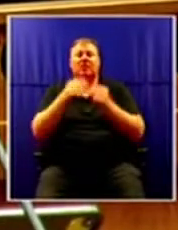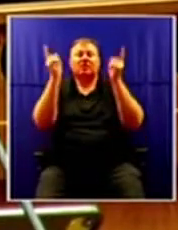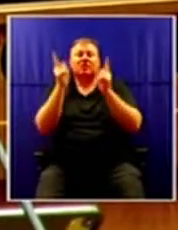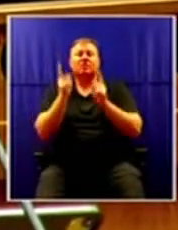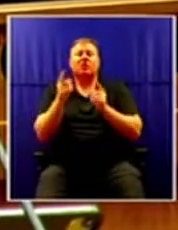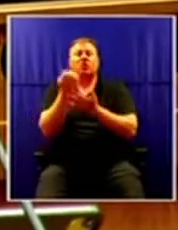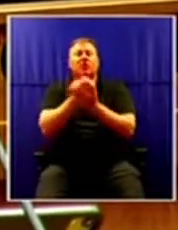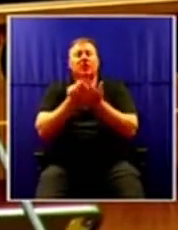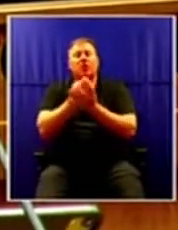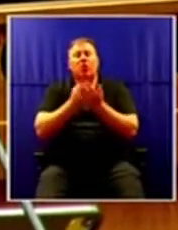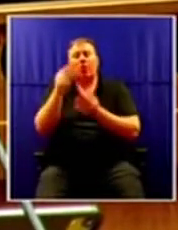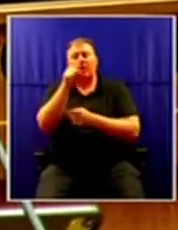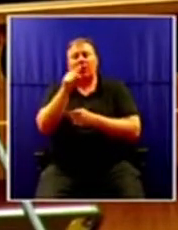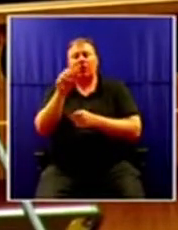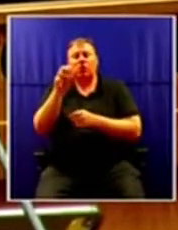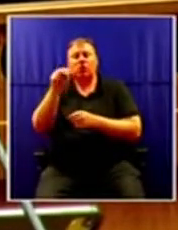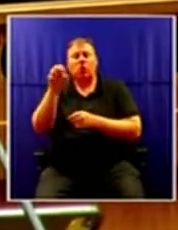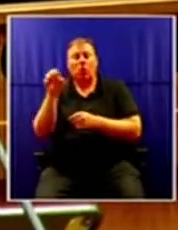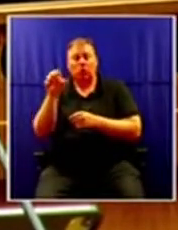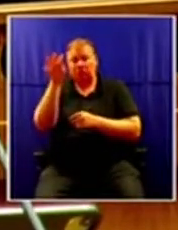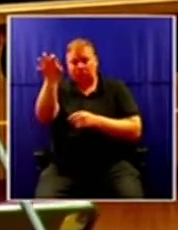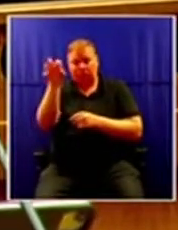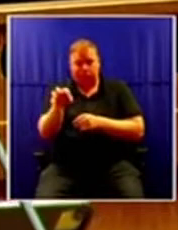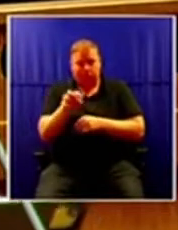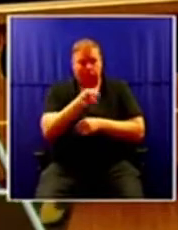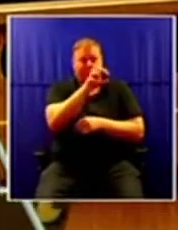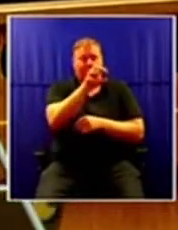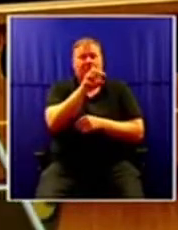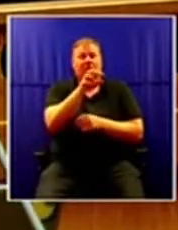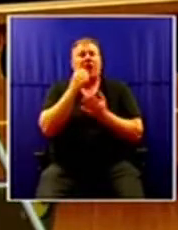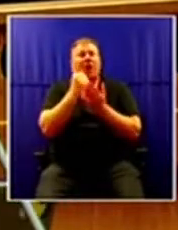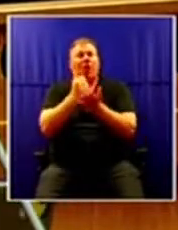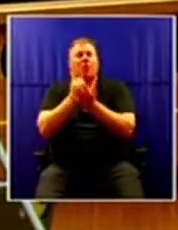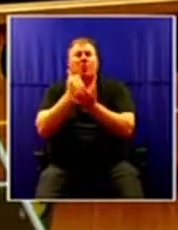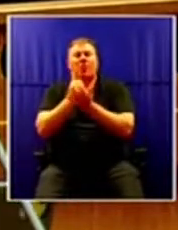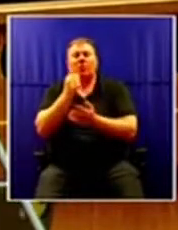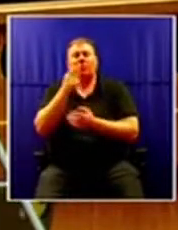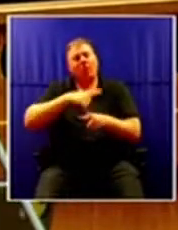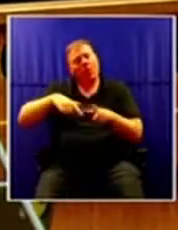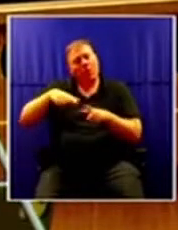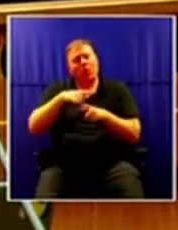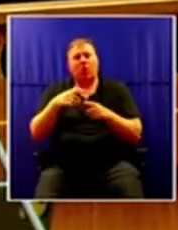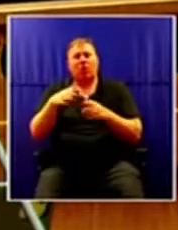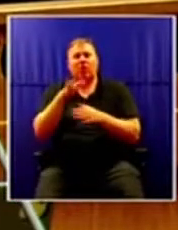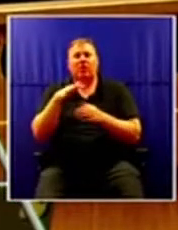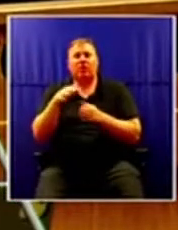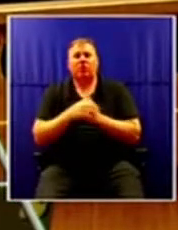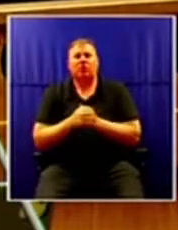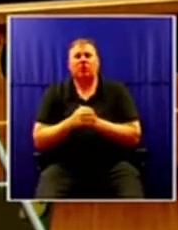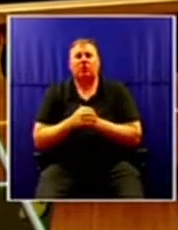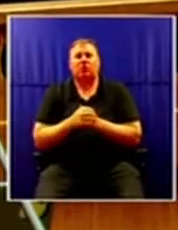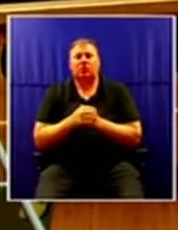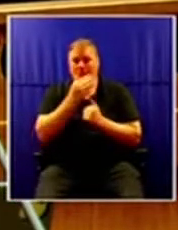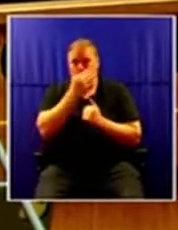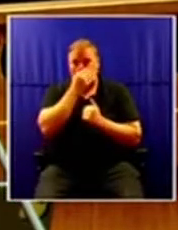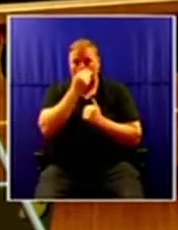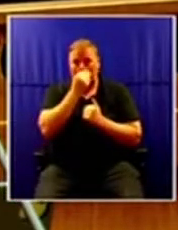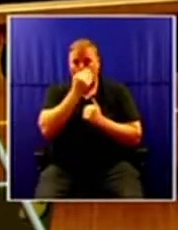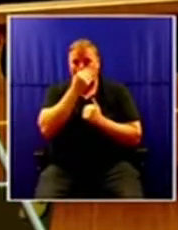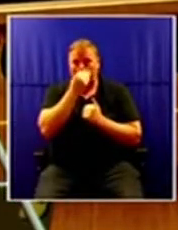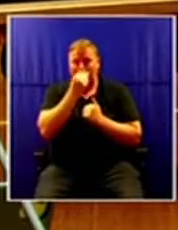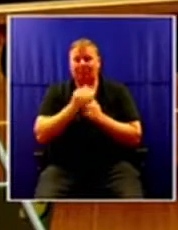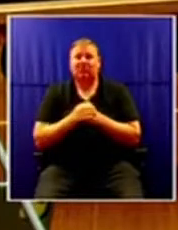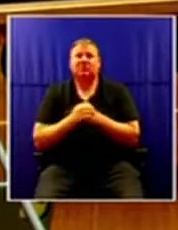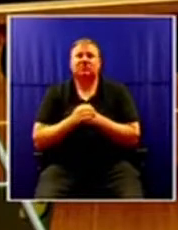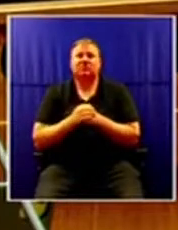drive and bring development to local areas. Now, if you look at how other economies